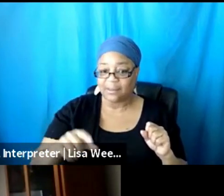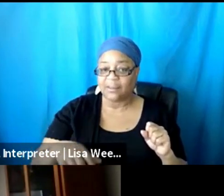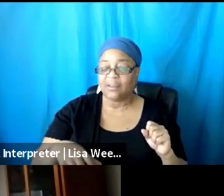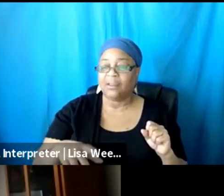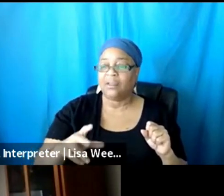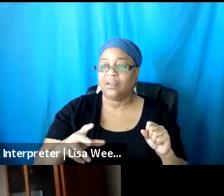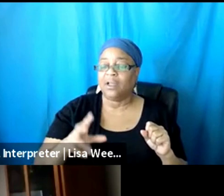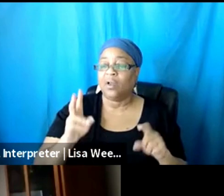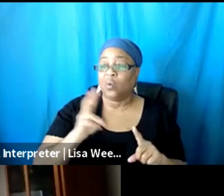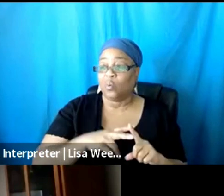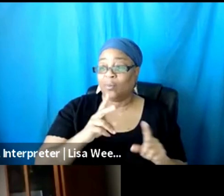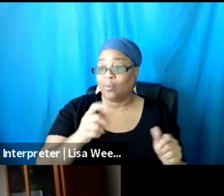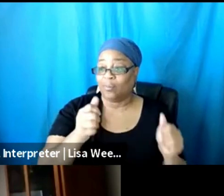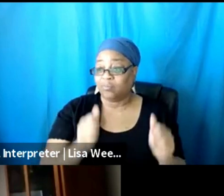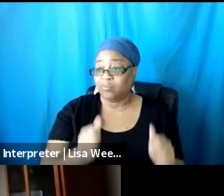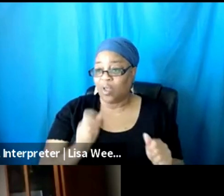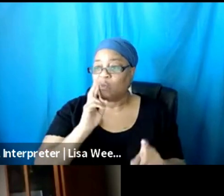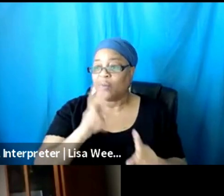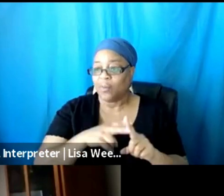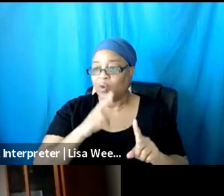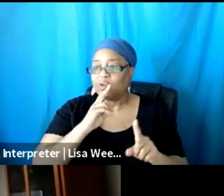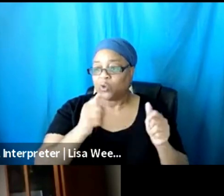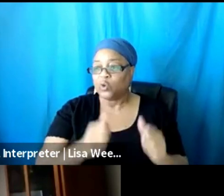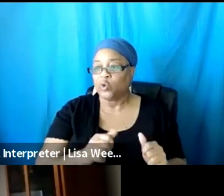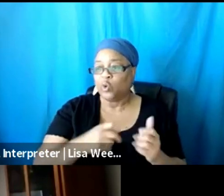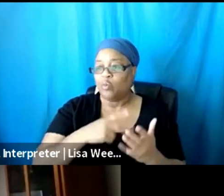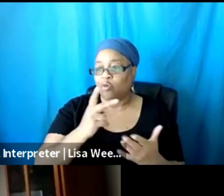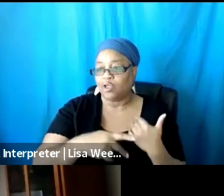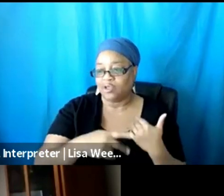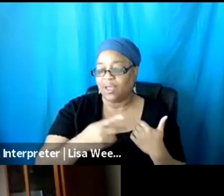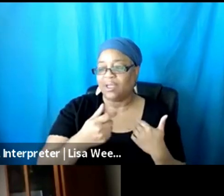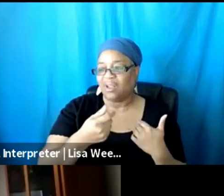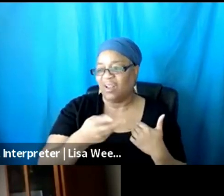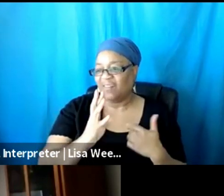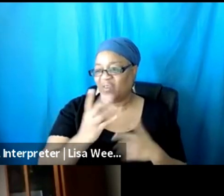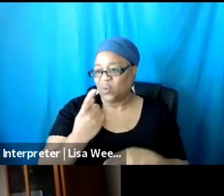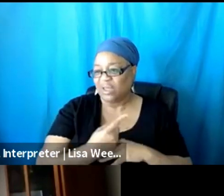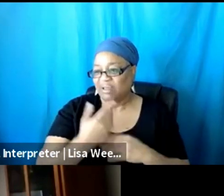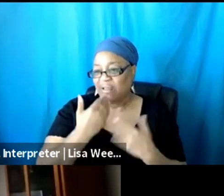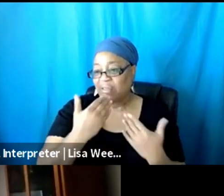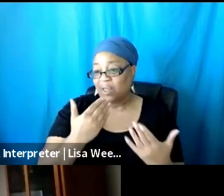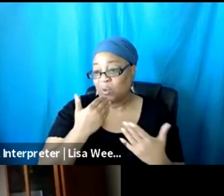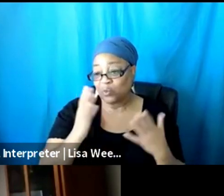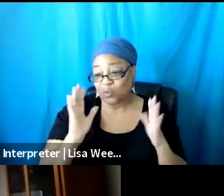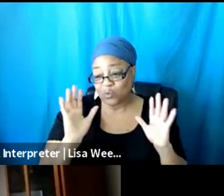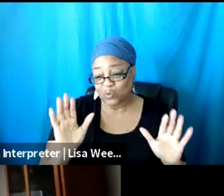the project website within a couple of days. Thank you so much and have a wonderful rest of the afternoon.